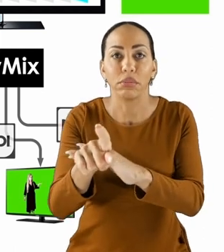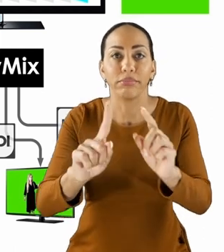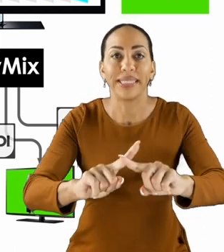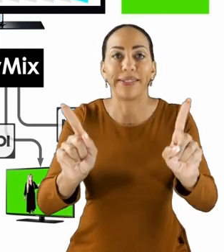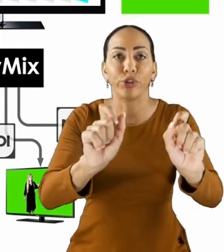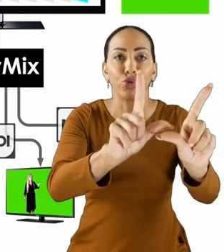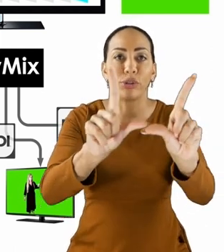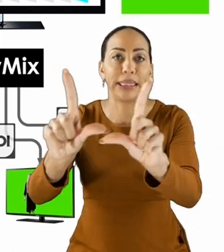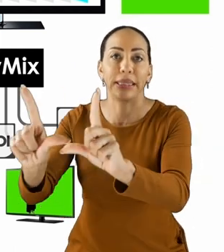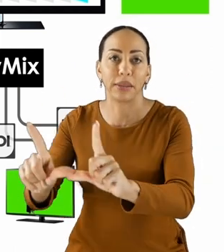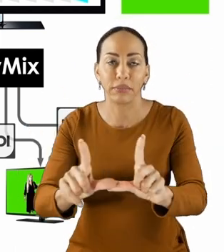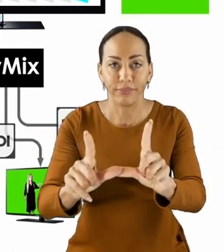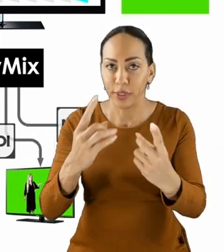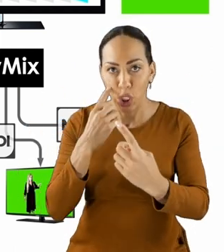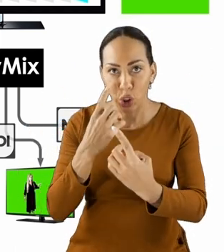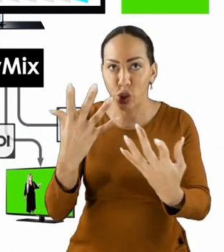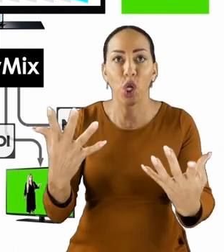screens, and then the screens can show